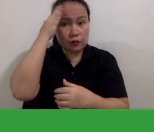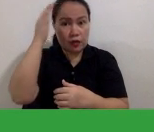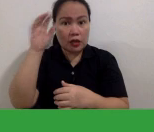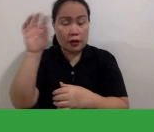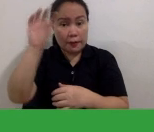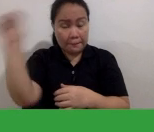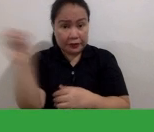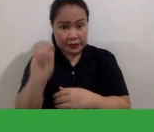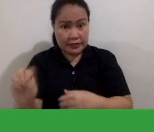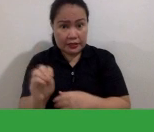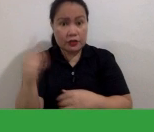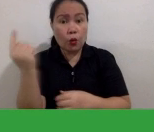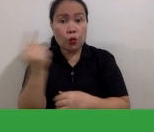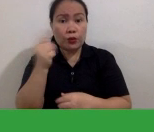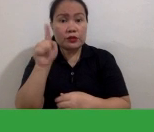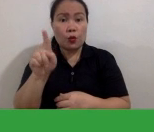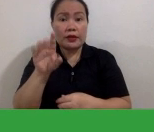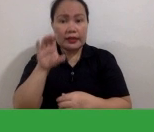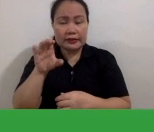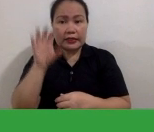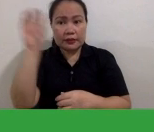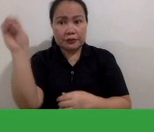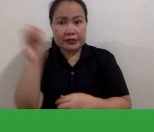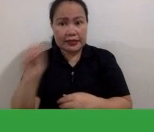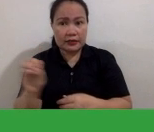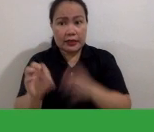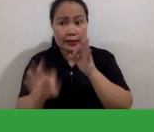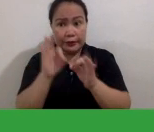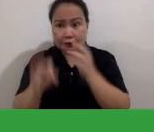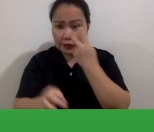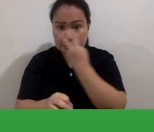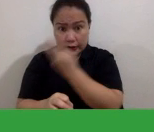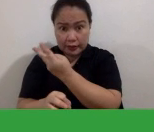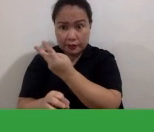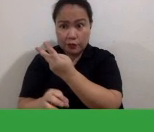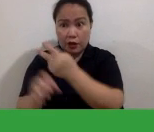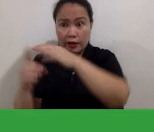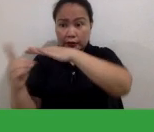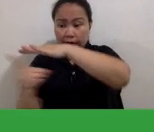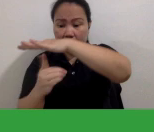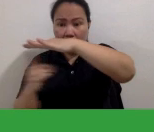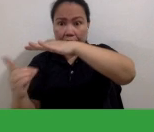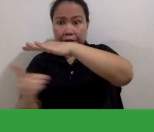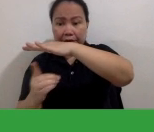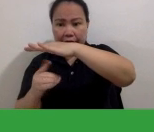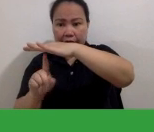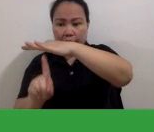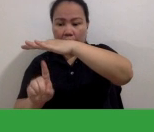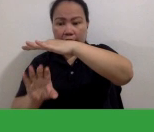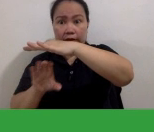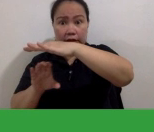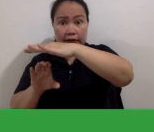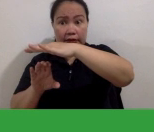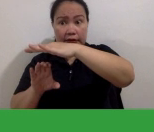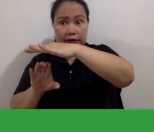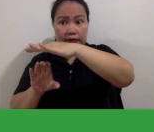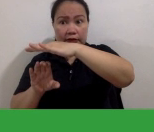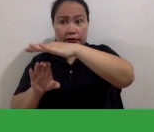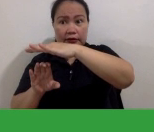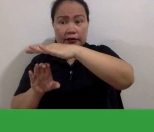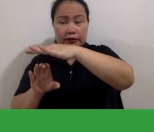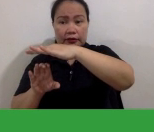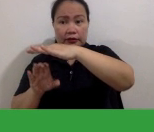know that a percent is always 100%, right? So, kapag nakita mo na ang denominator mo ay